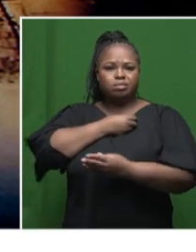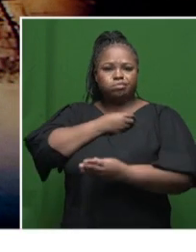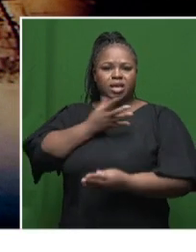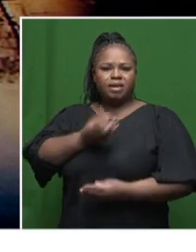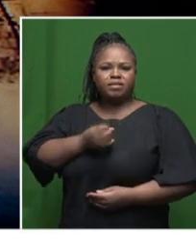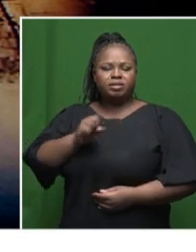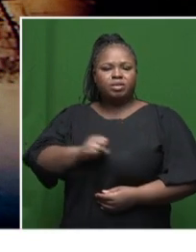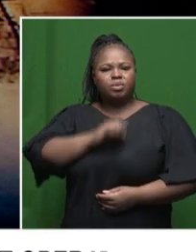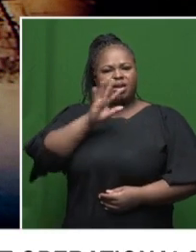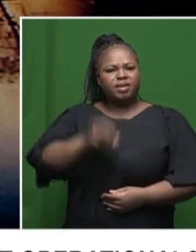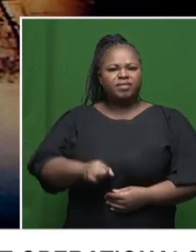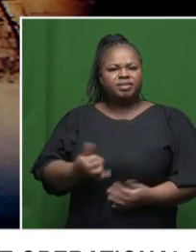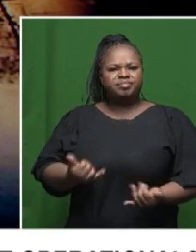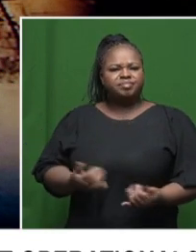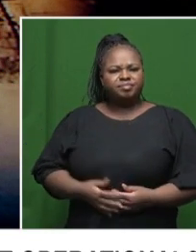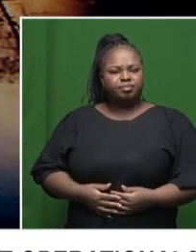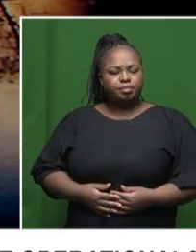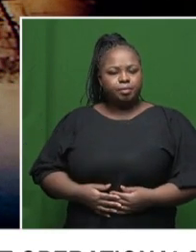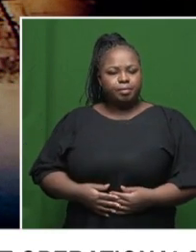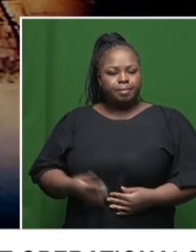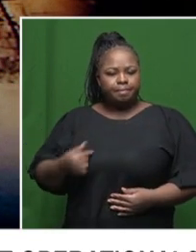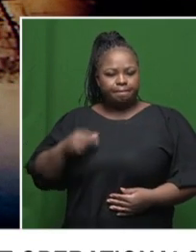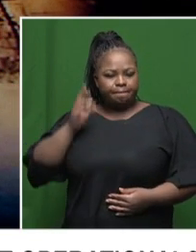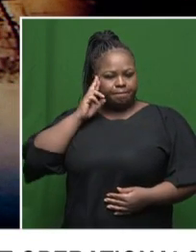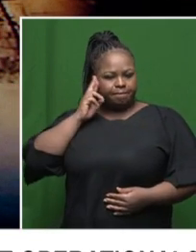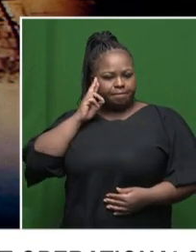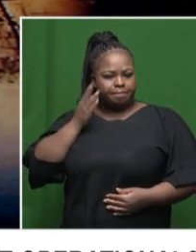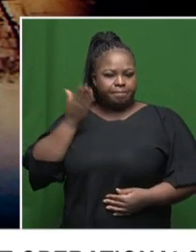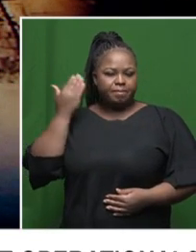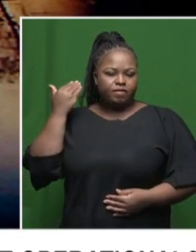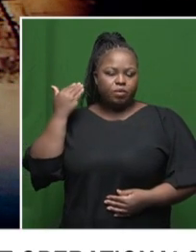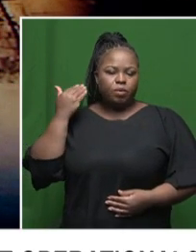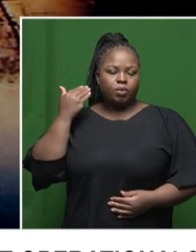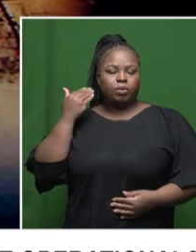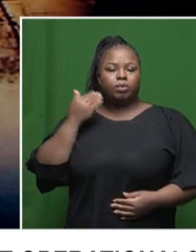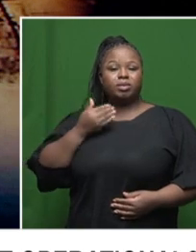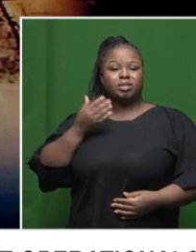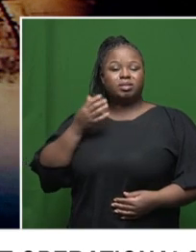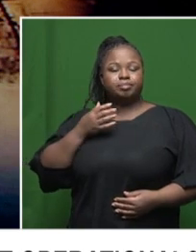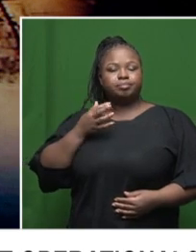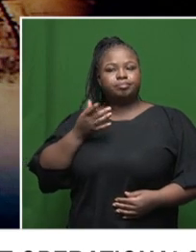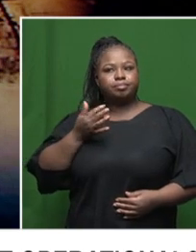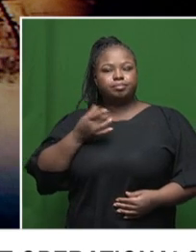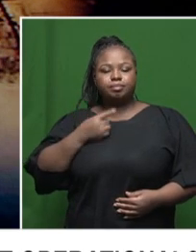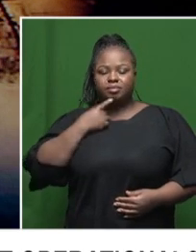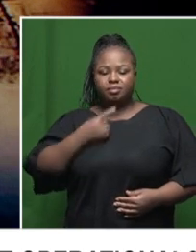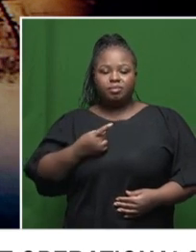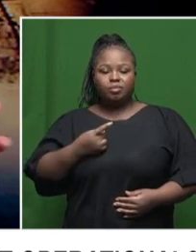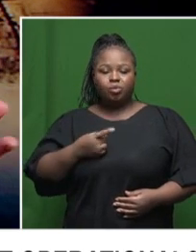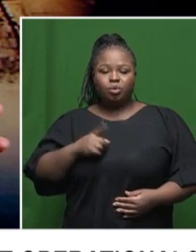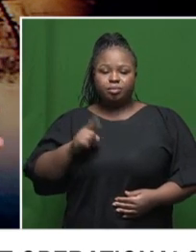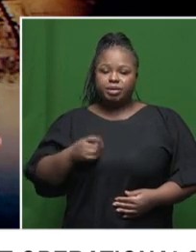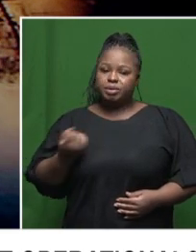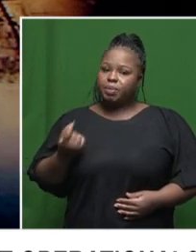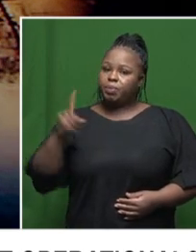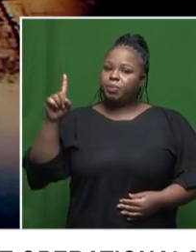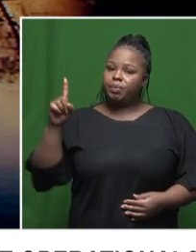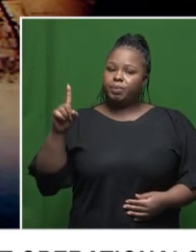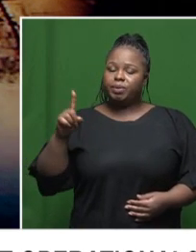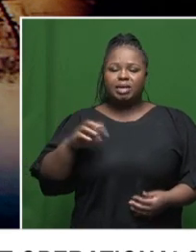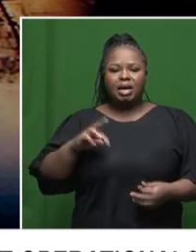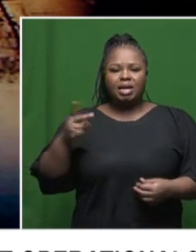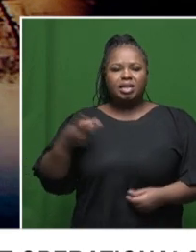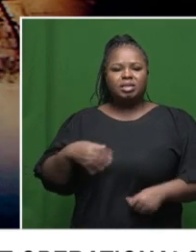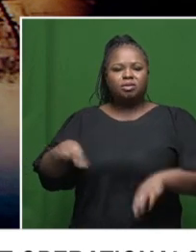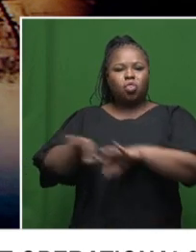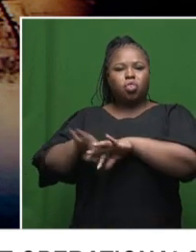South Africa, what is the... I remember at one point there was the talk that we had to actually dispose of so many that had